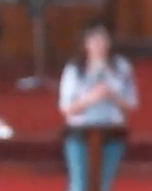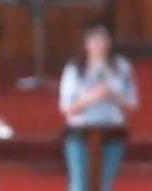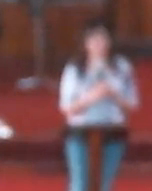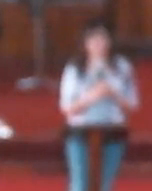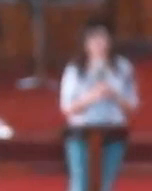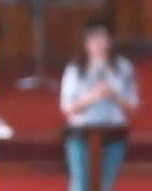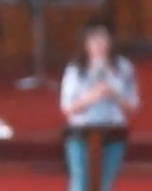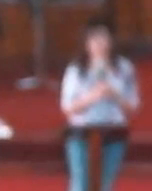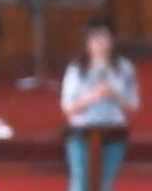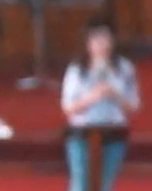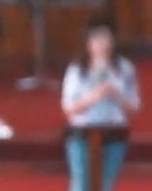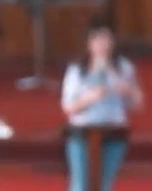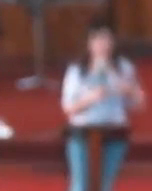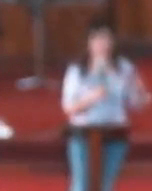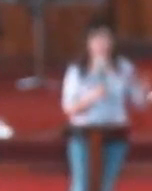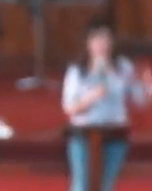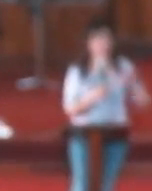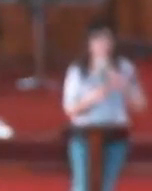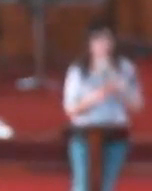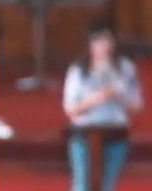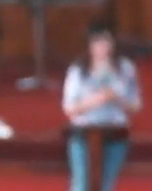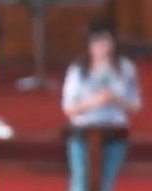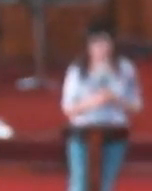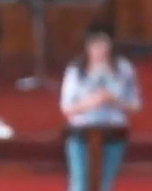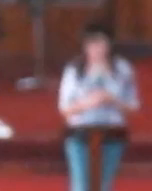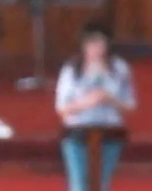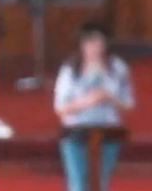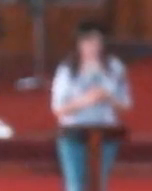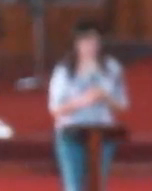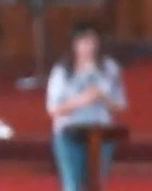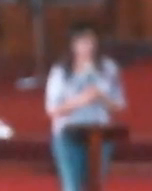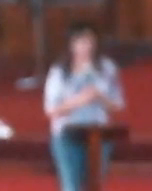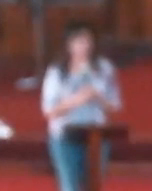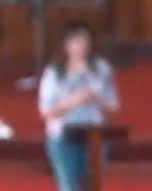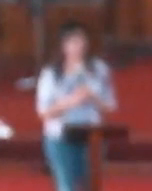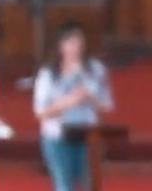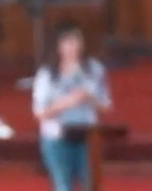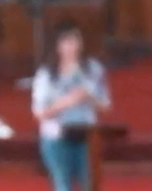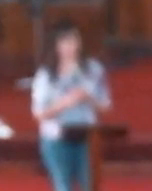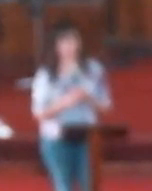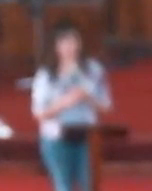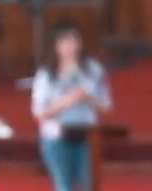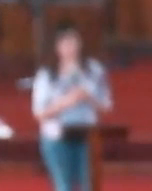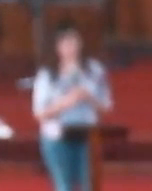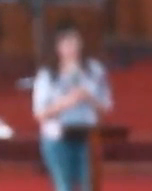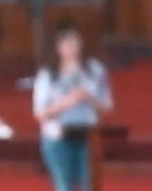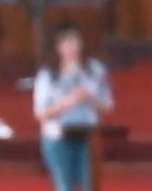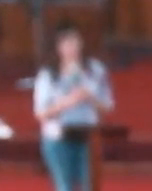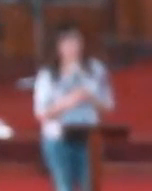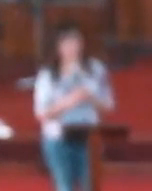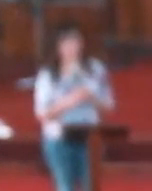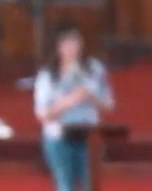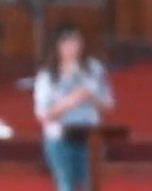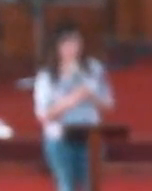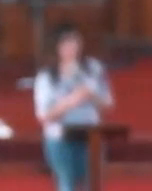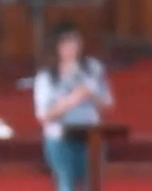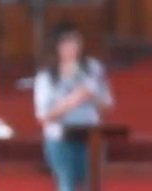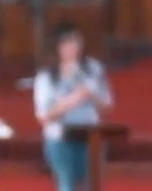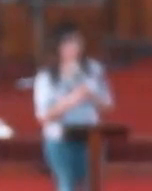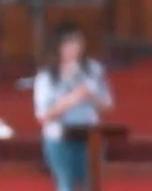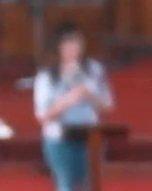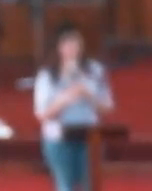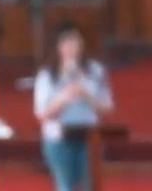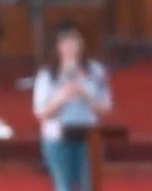ovejas. It says that I am the door to my people. ¿Nosotros lo tomamos literal o lo tomamos figurativamente? Do we take